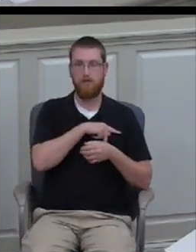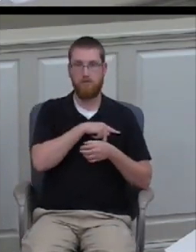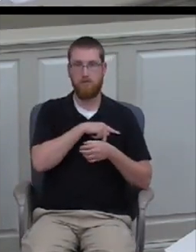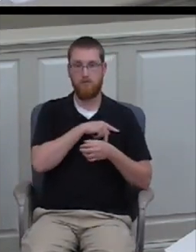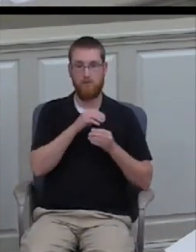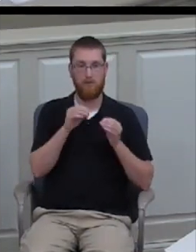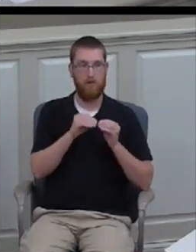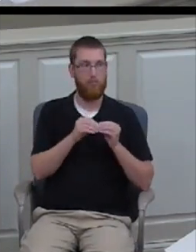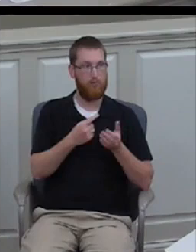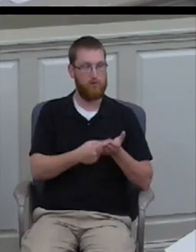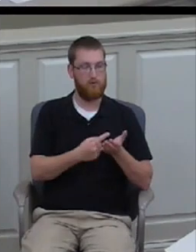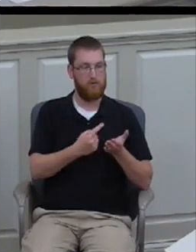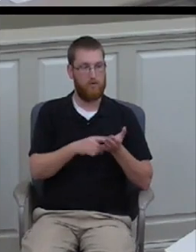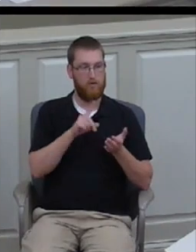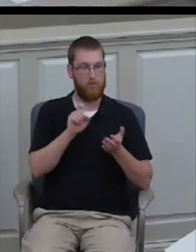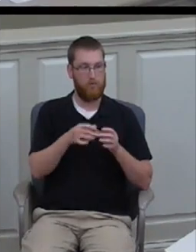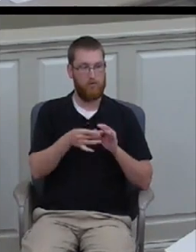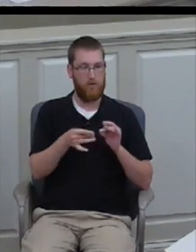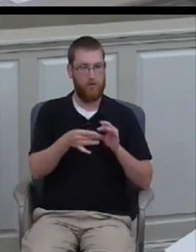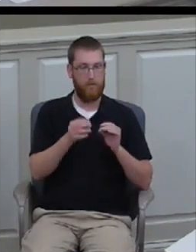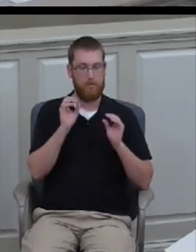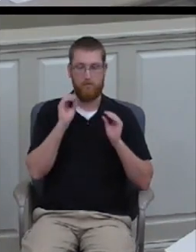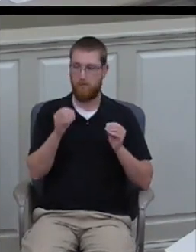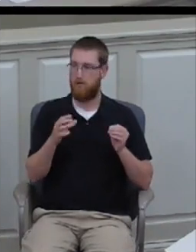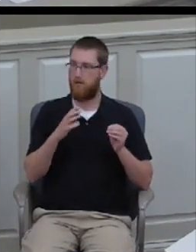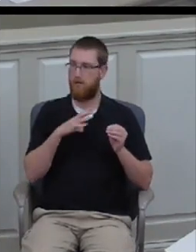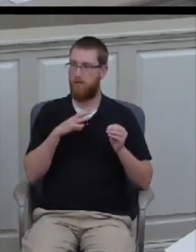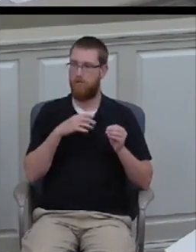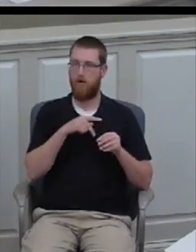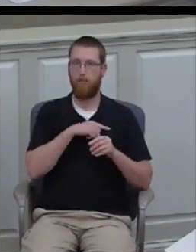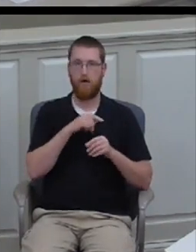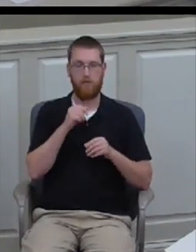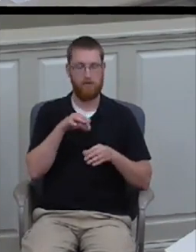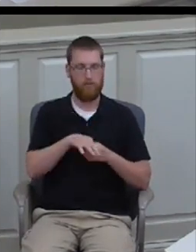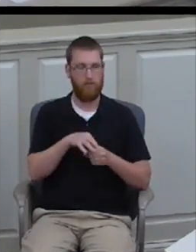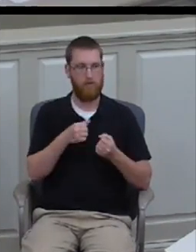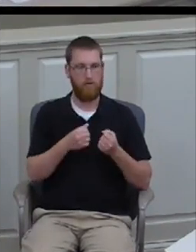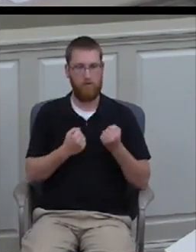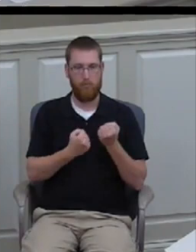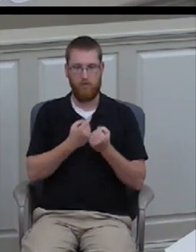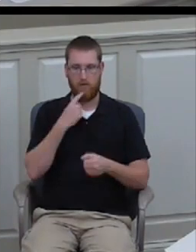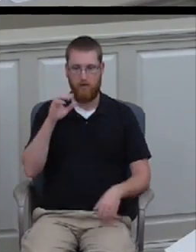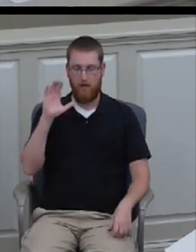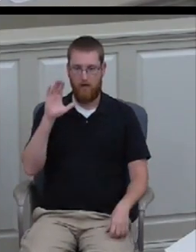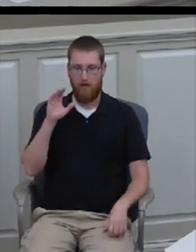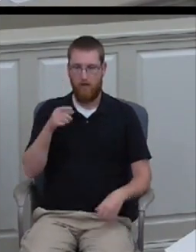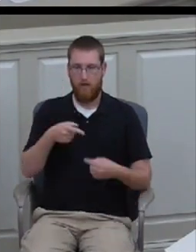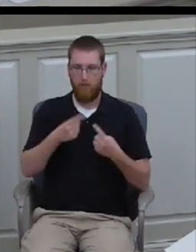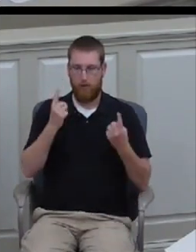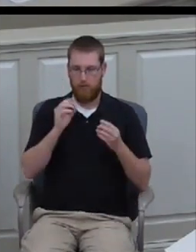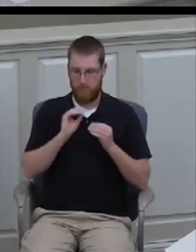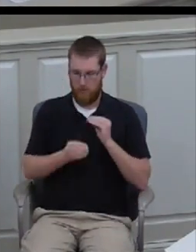Any further questions or comments? Seeing none, Chair will call the question. All in favor of the motion, say aye. Aye. Opposed,